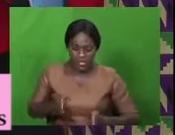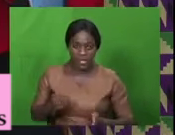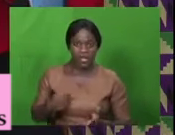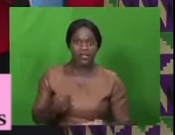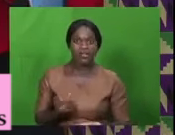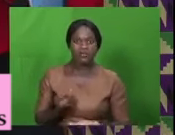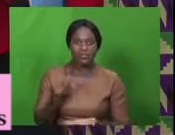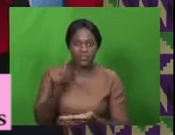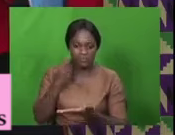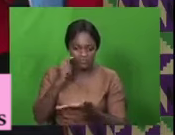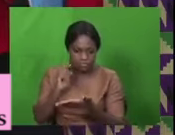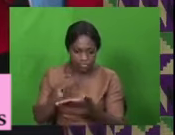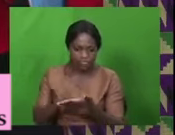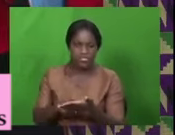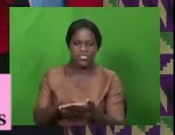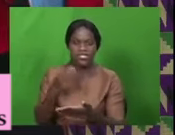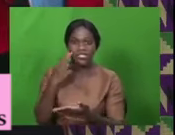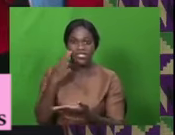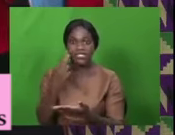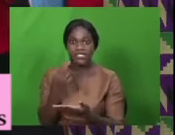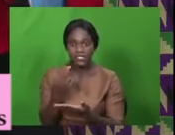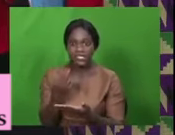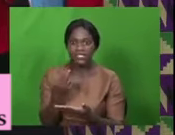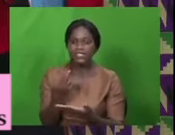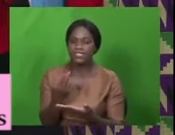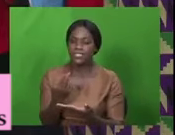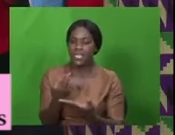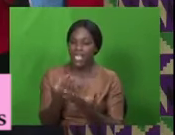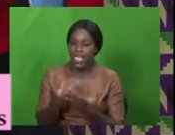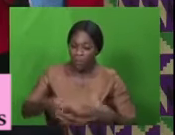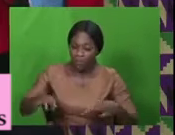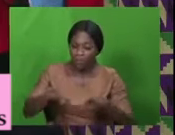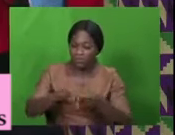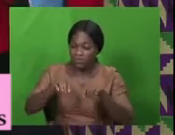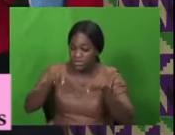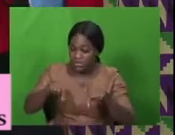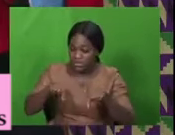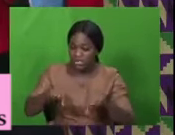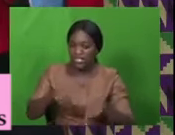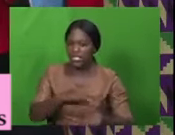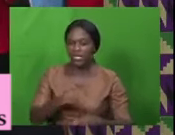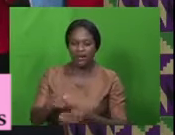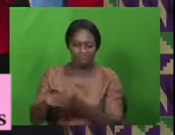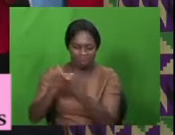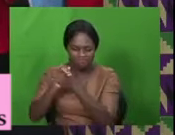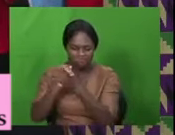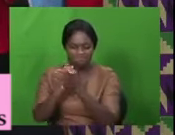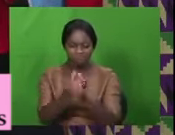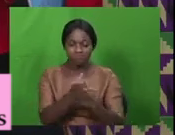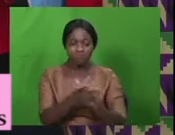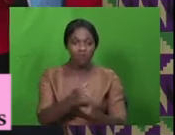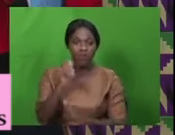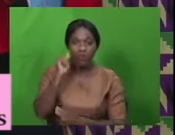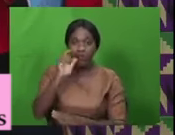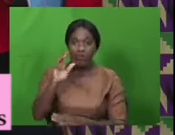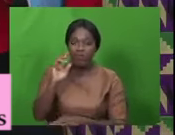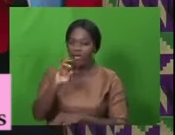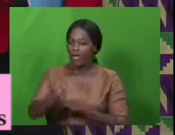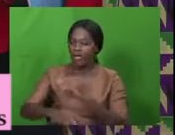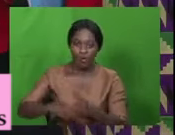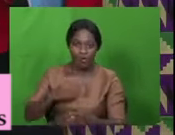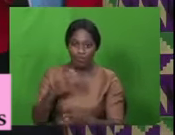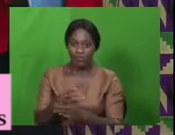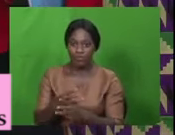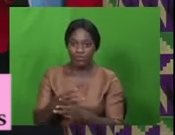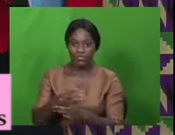and appreciate the significance of the day and heartily congratulate women all over the world, and